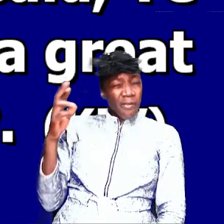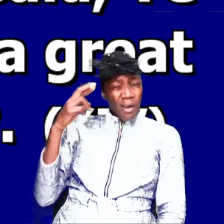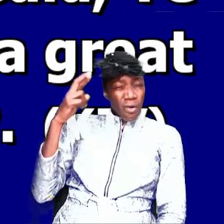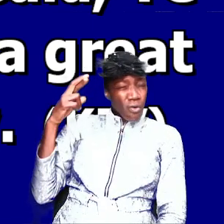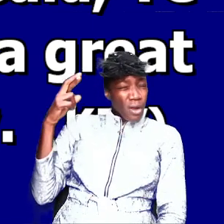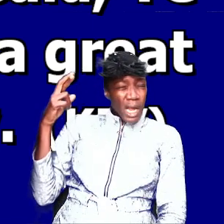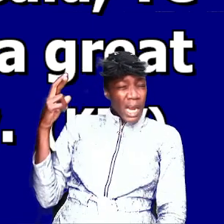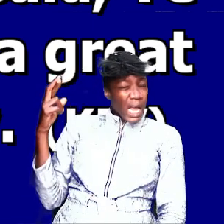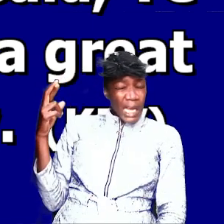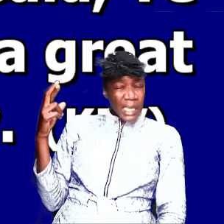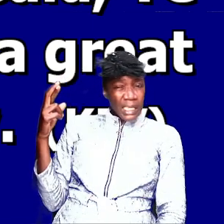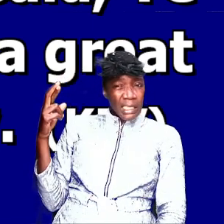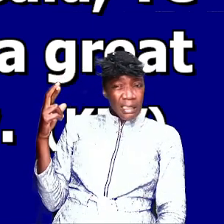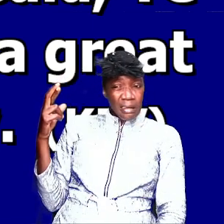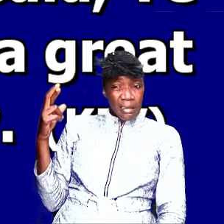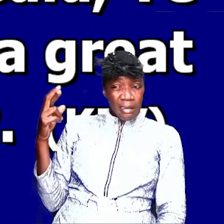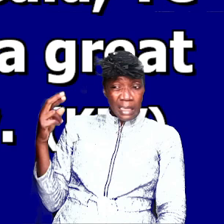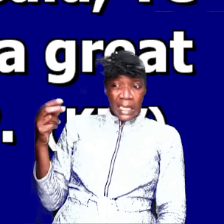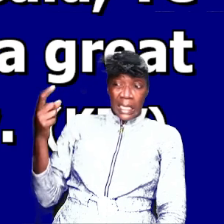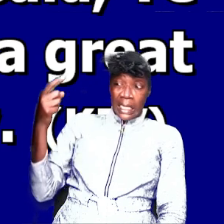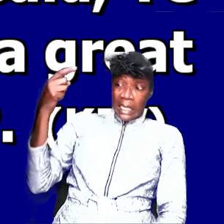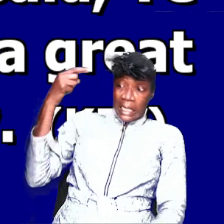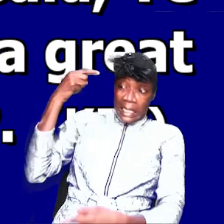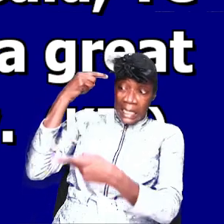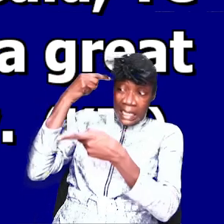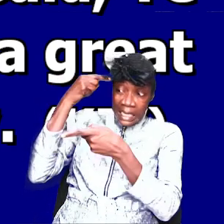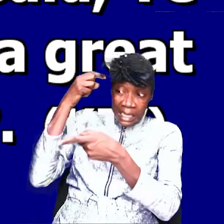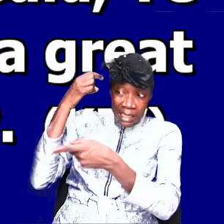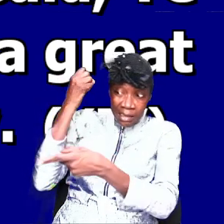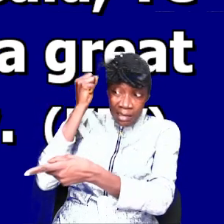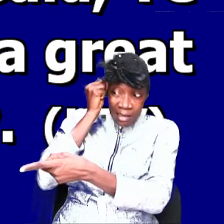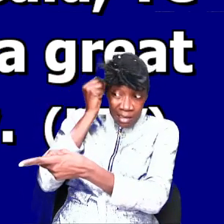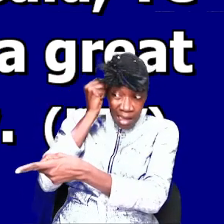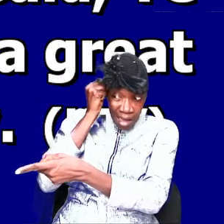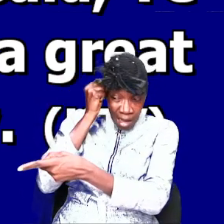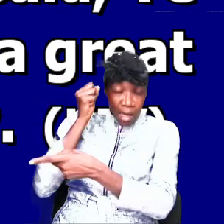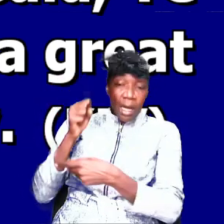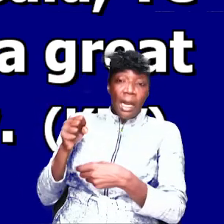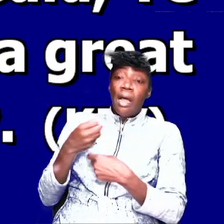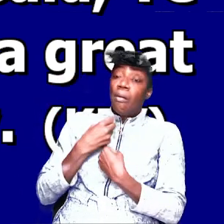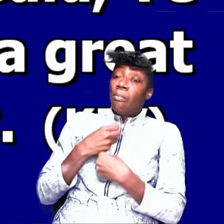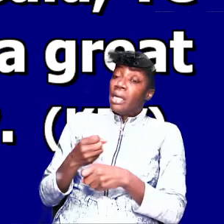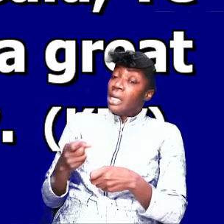realize that he was the one that caused the people to sin.